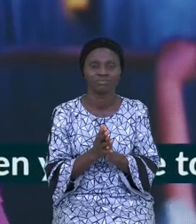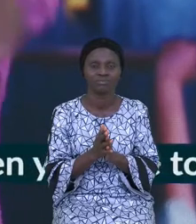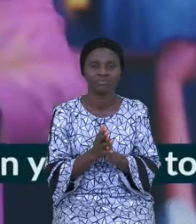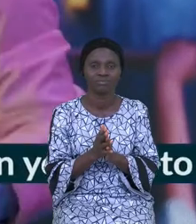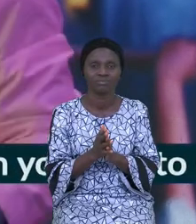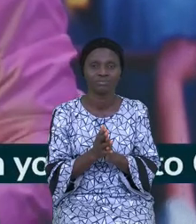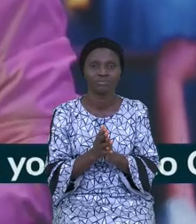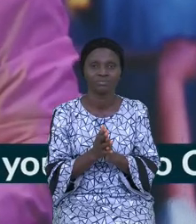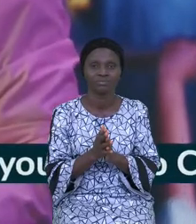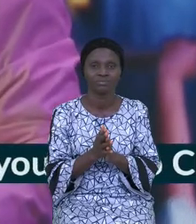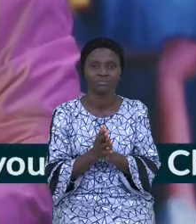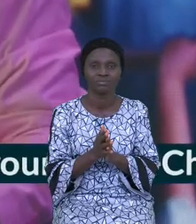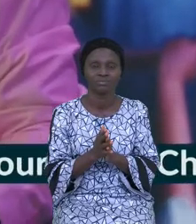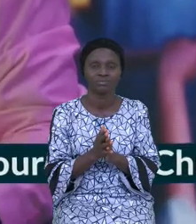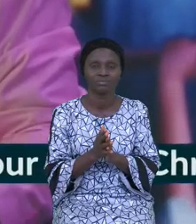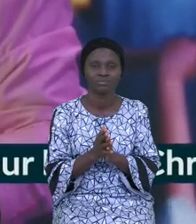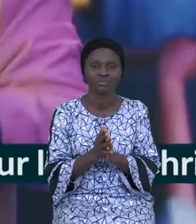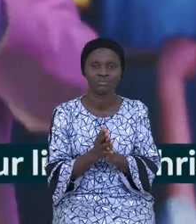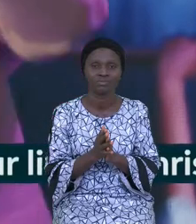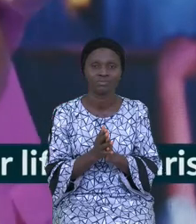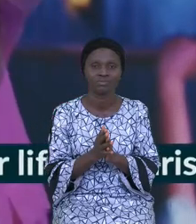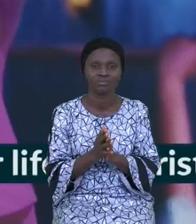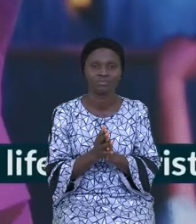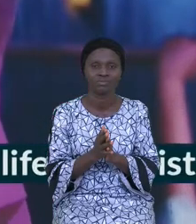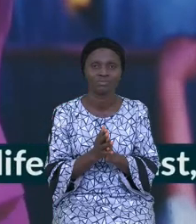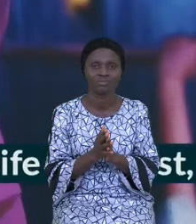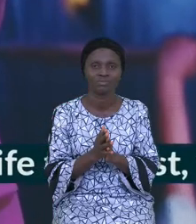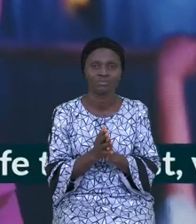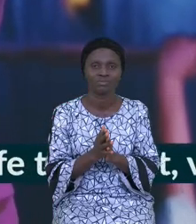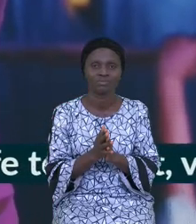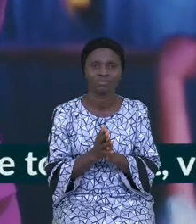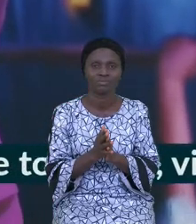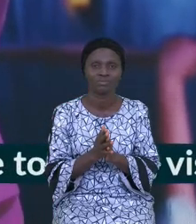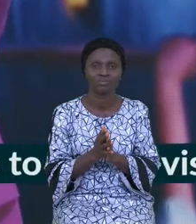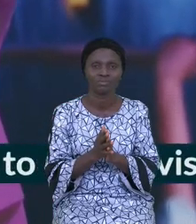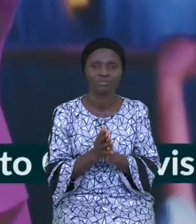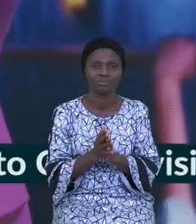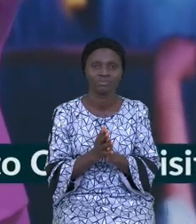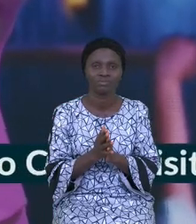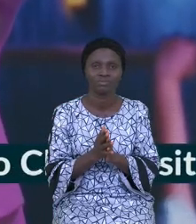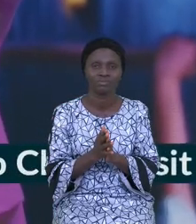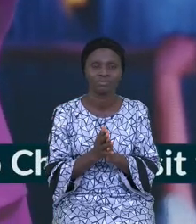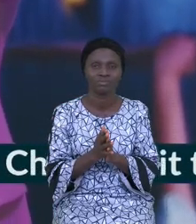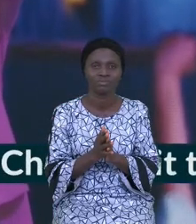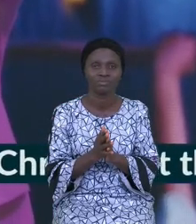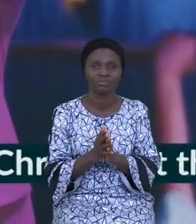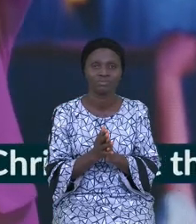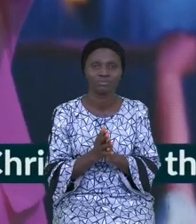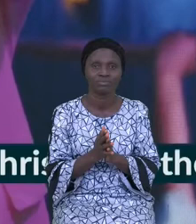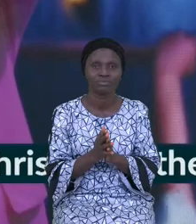Okay, one is there. Out of this side, by my left hand.